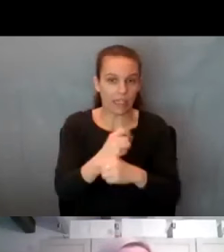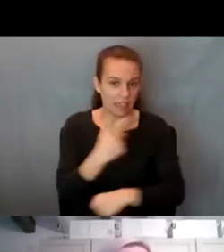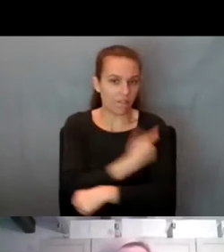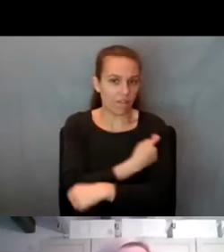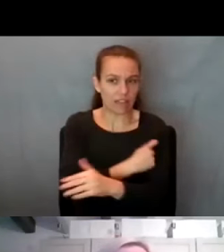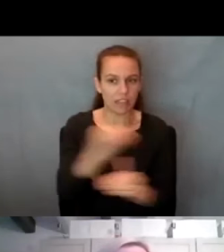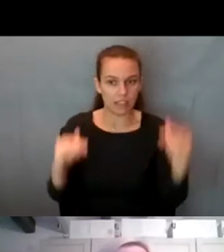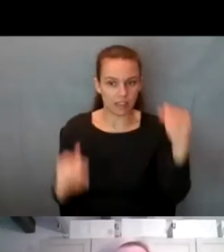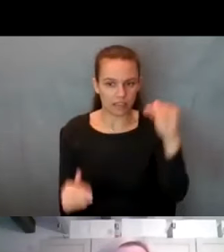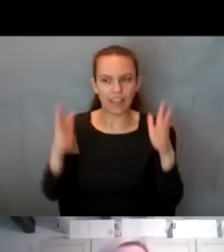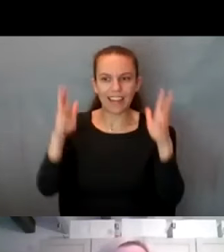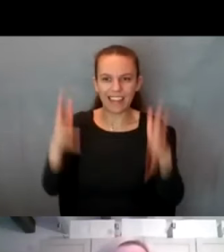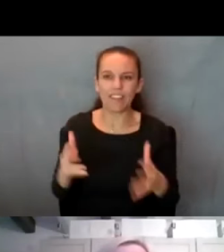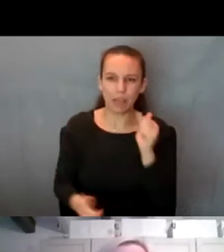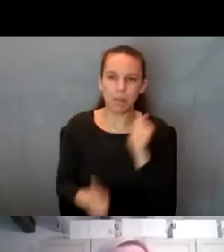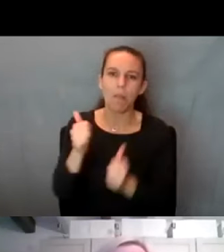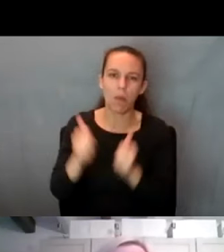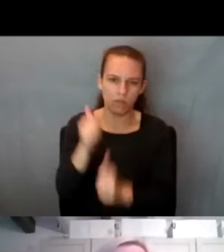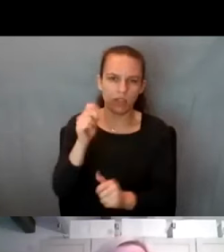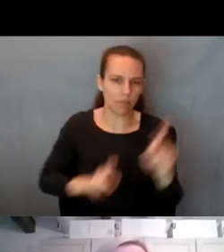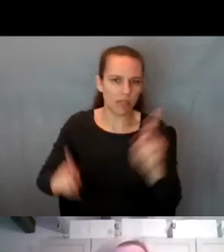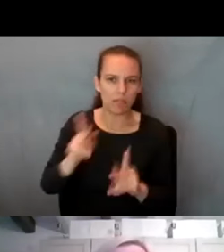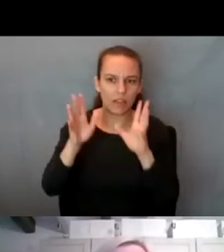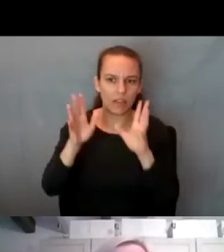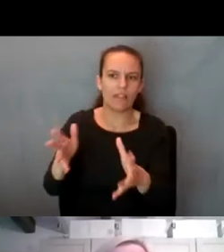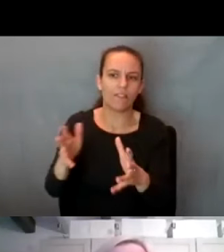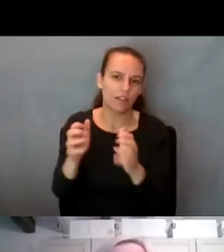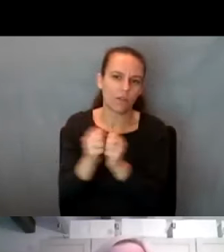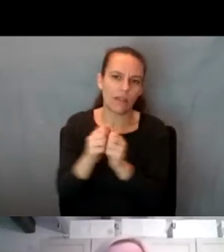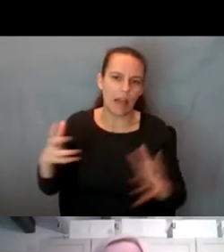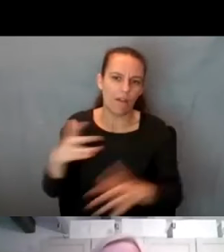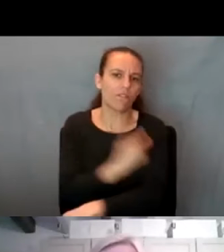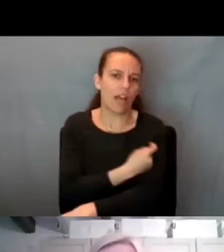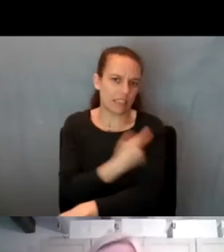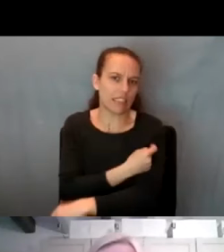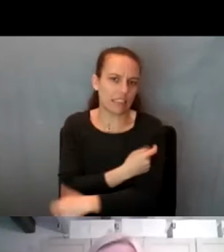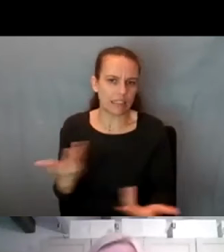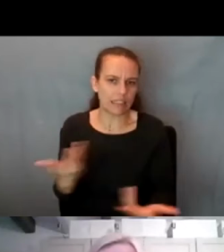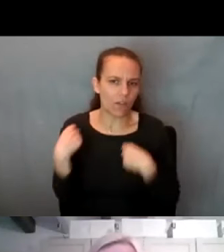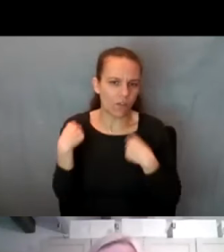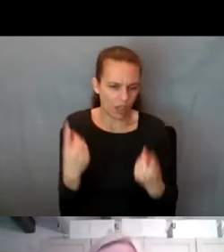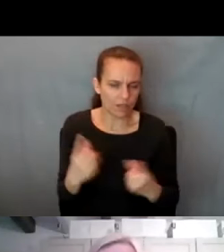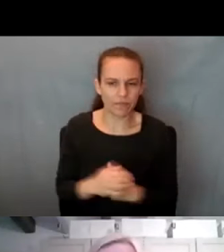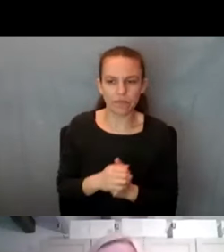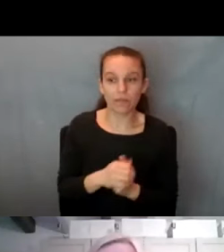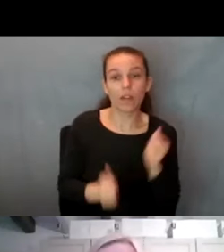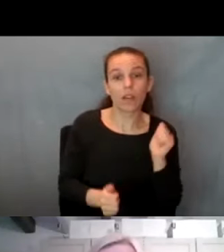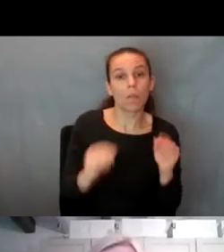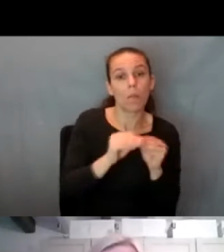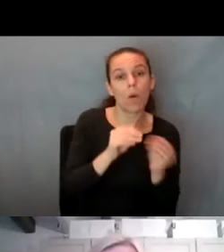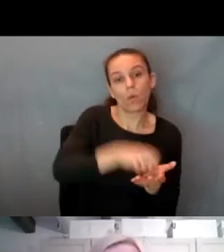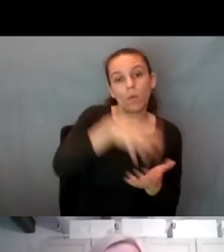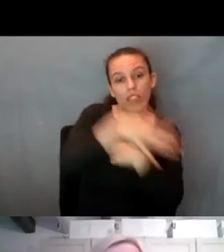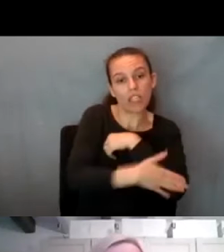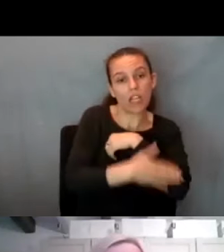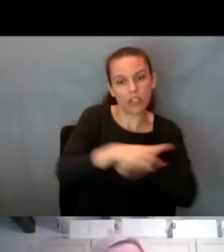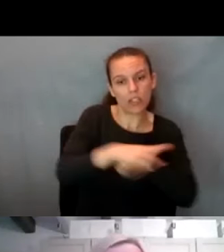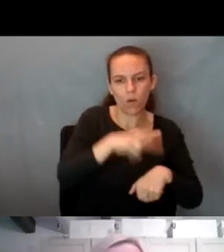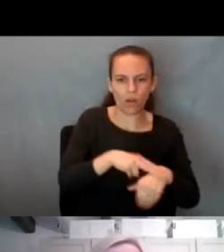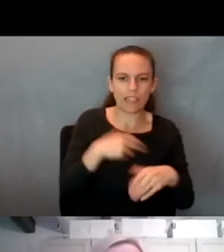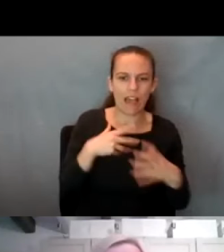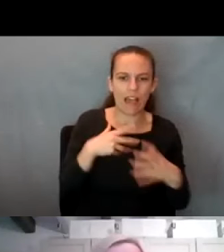bulk of populations out without vaccines so far. The richer countries, of course, they are under big pressure